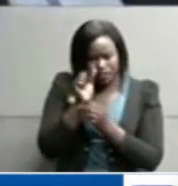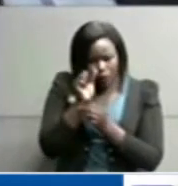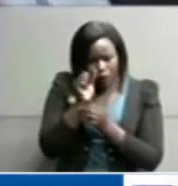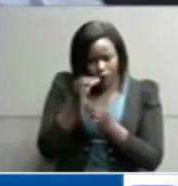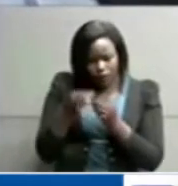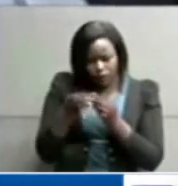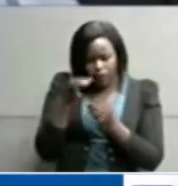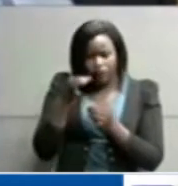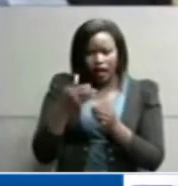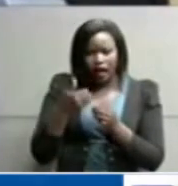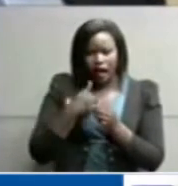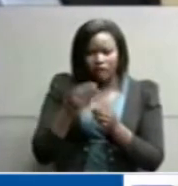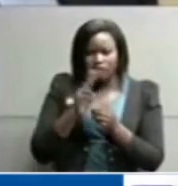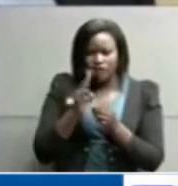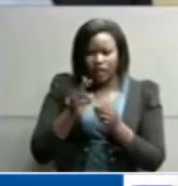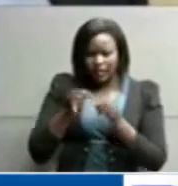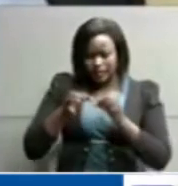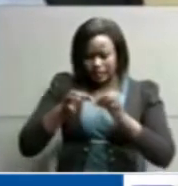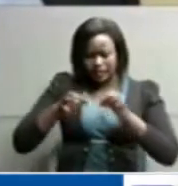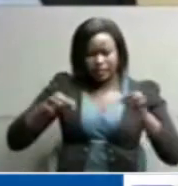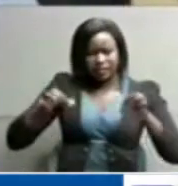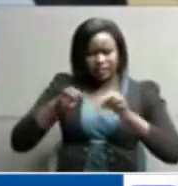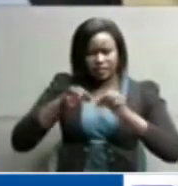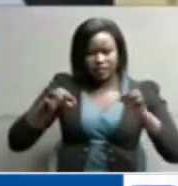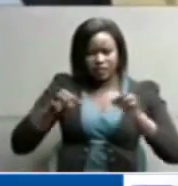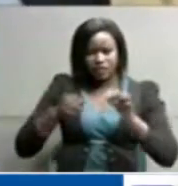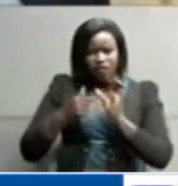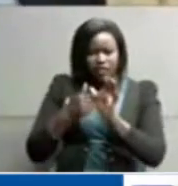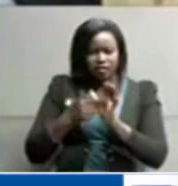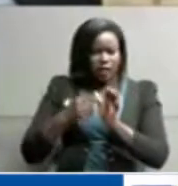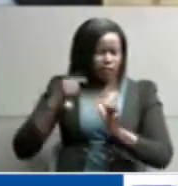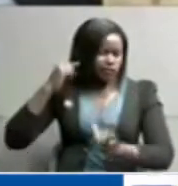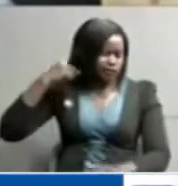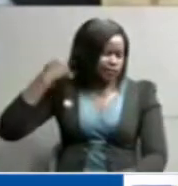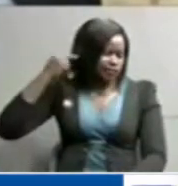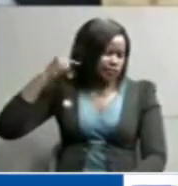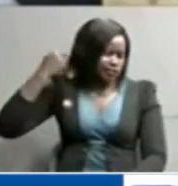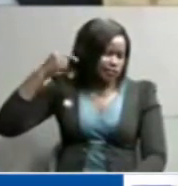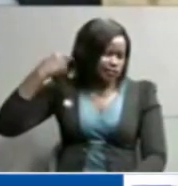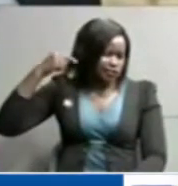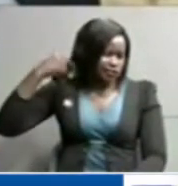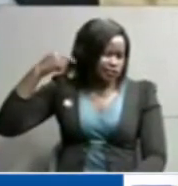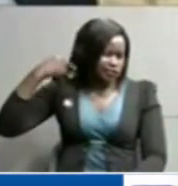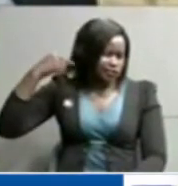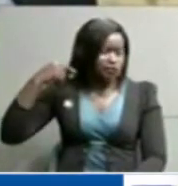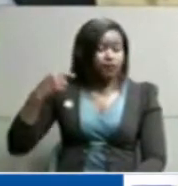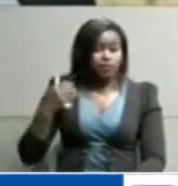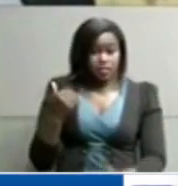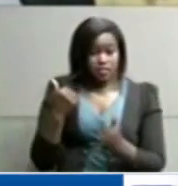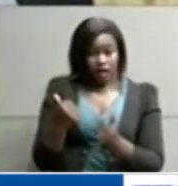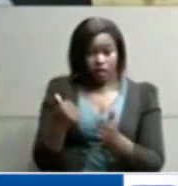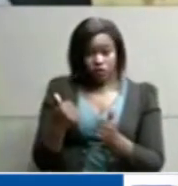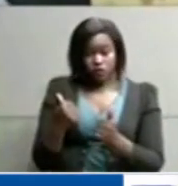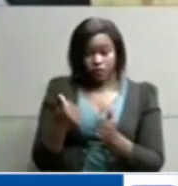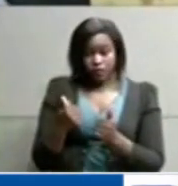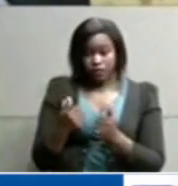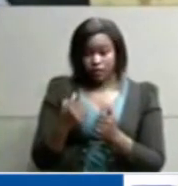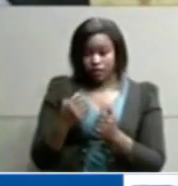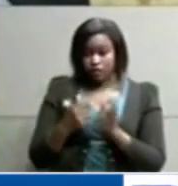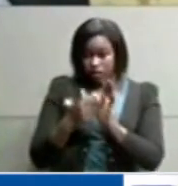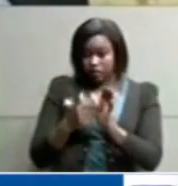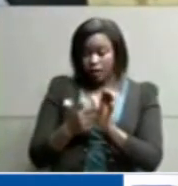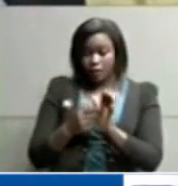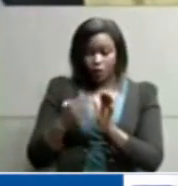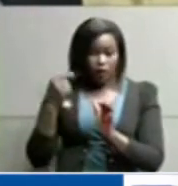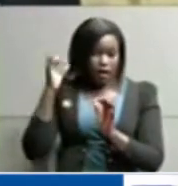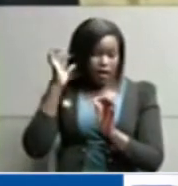like a stick, like these things for the earbuds. So those earbud things, they